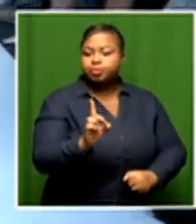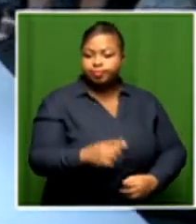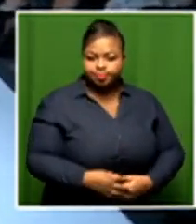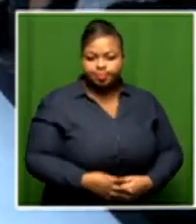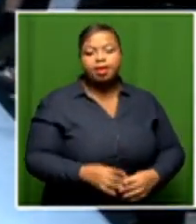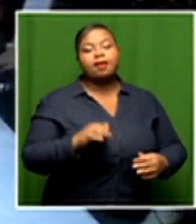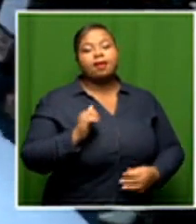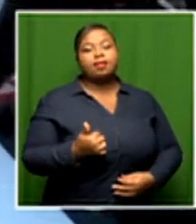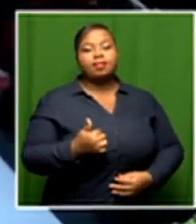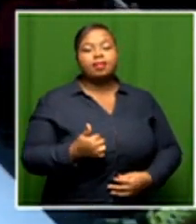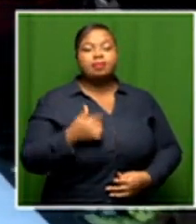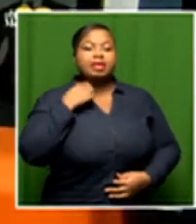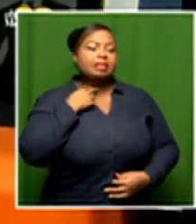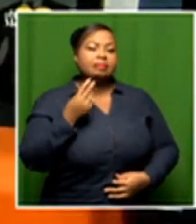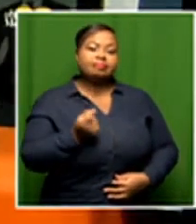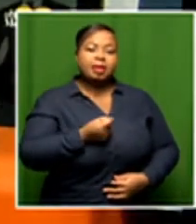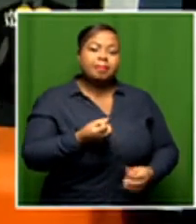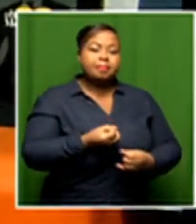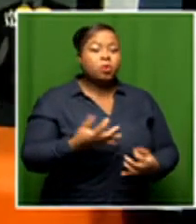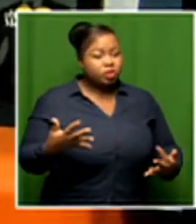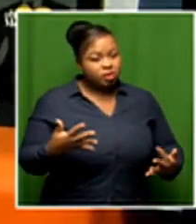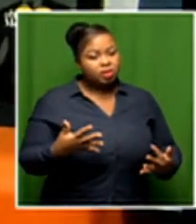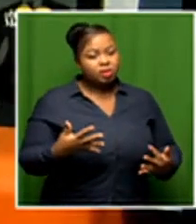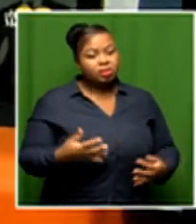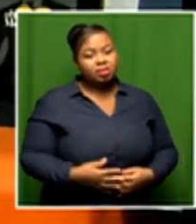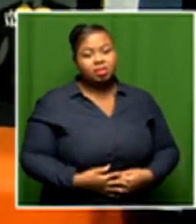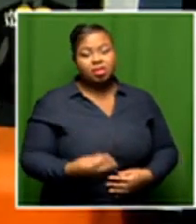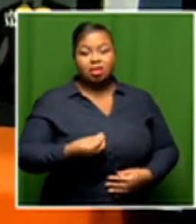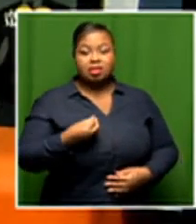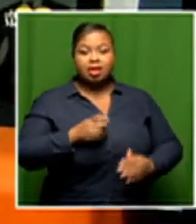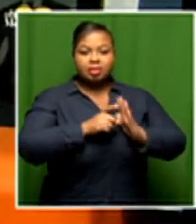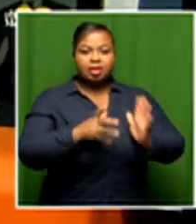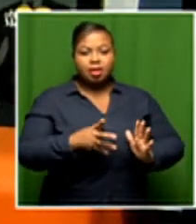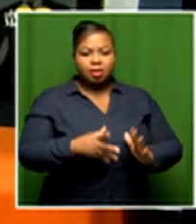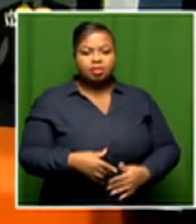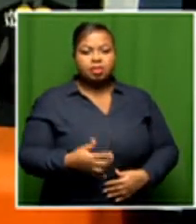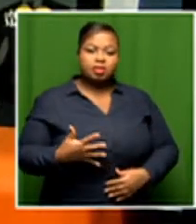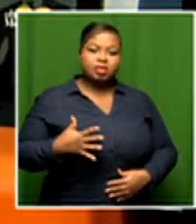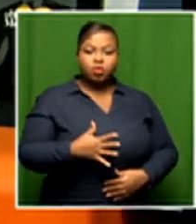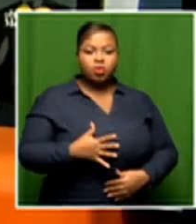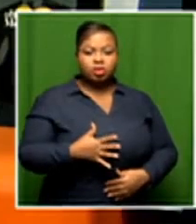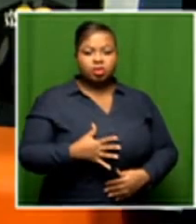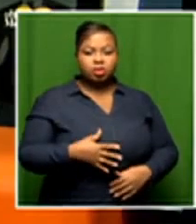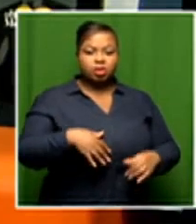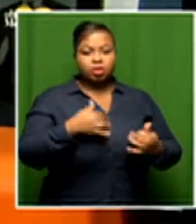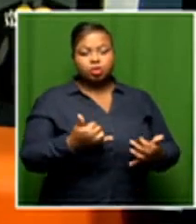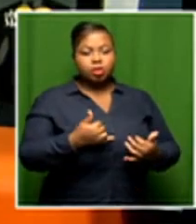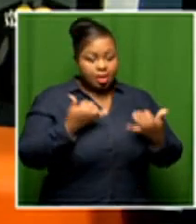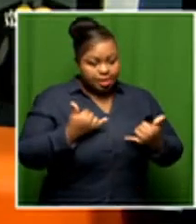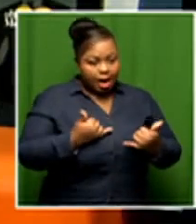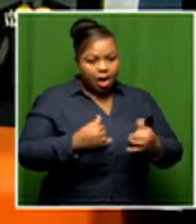it? And then, unfortunately, I'll say that most of young designers, they want to be established sooner,